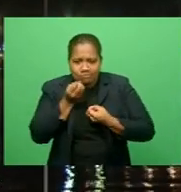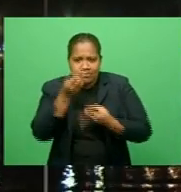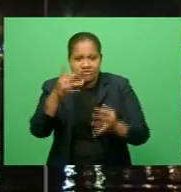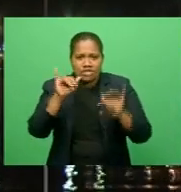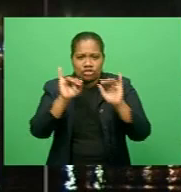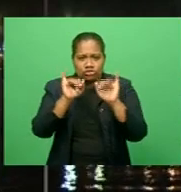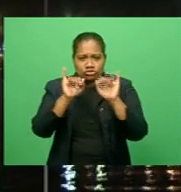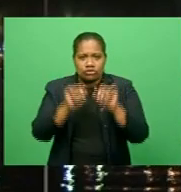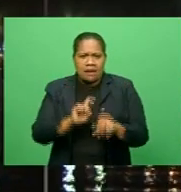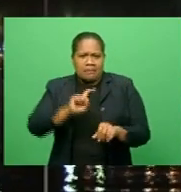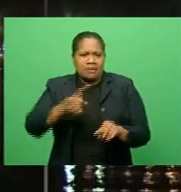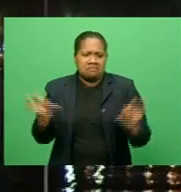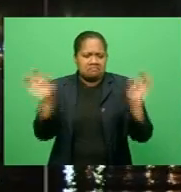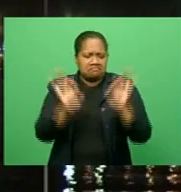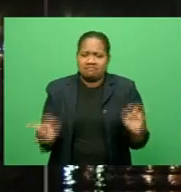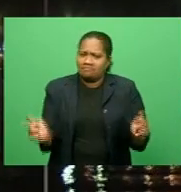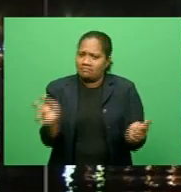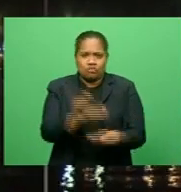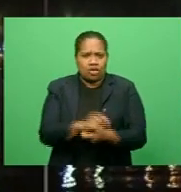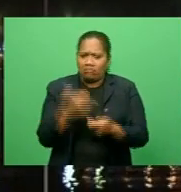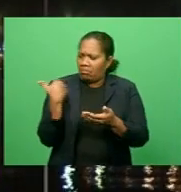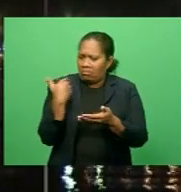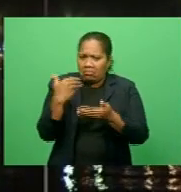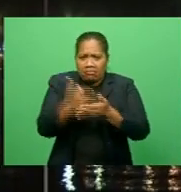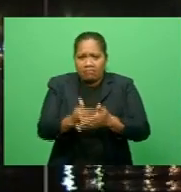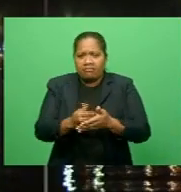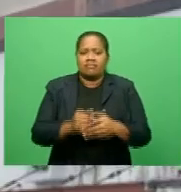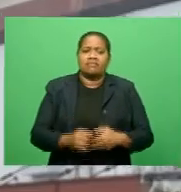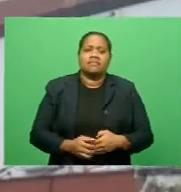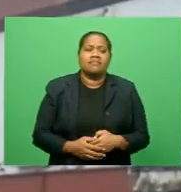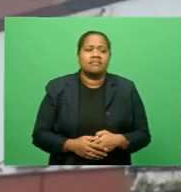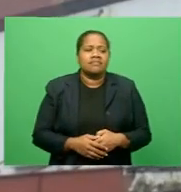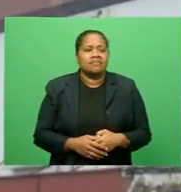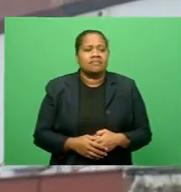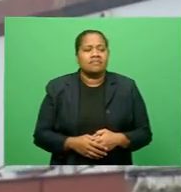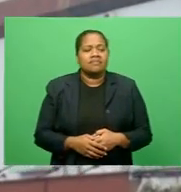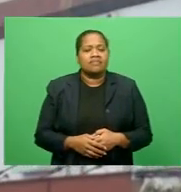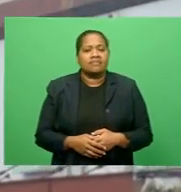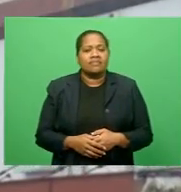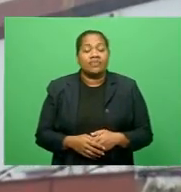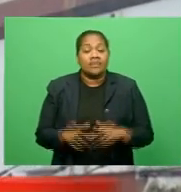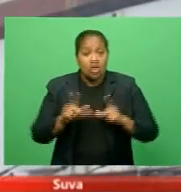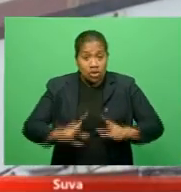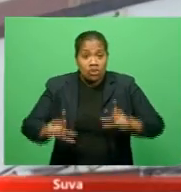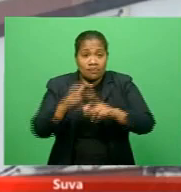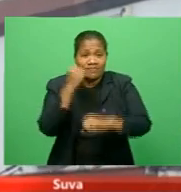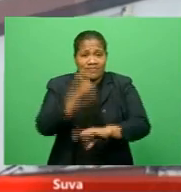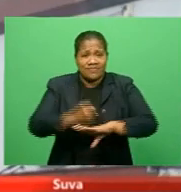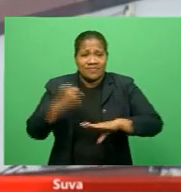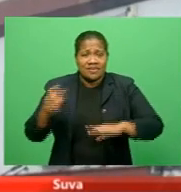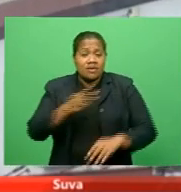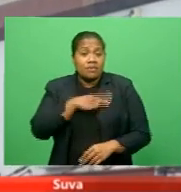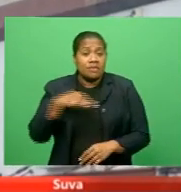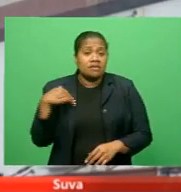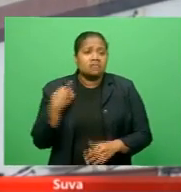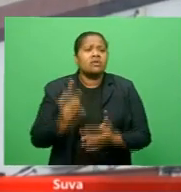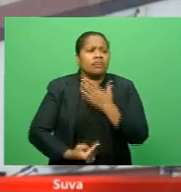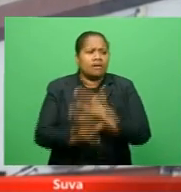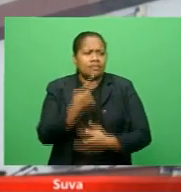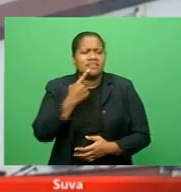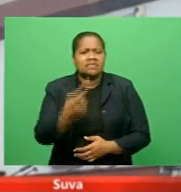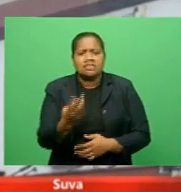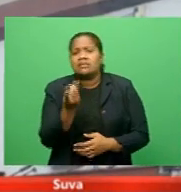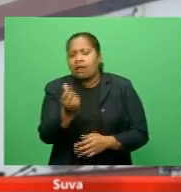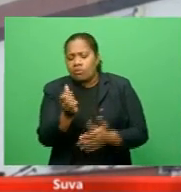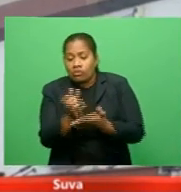nothing seems to have changed since then. Pranita Prakash reports. The local government minister says some commercial